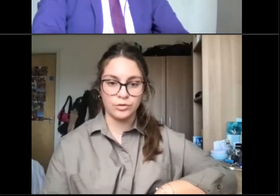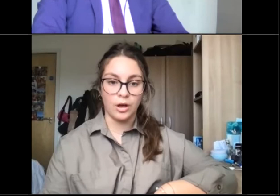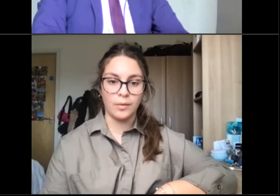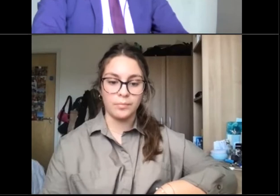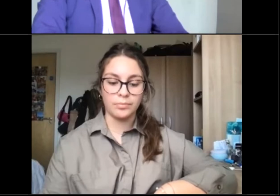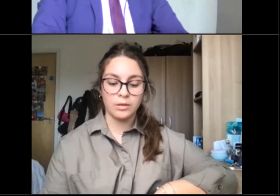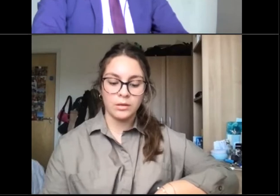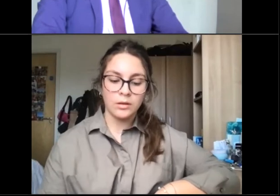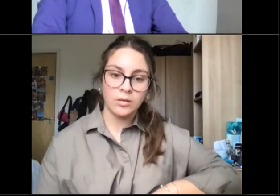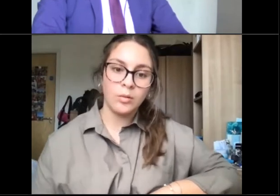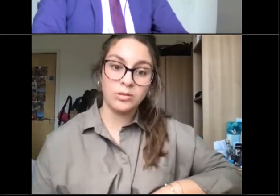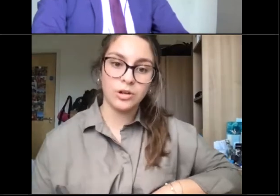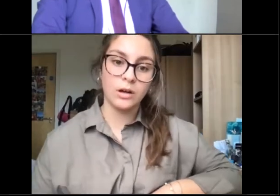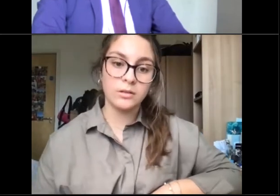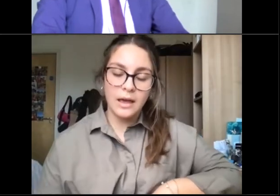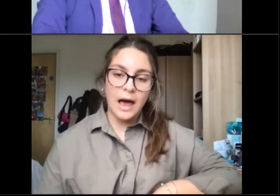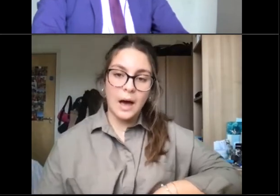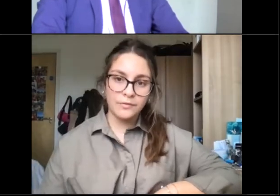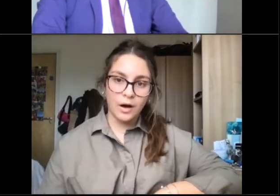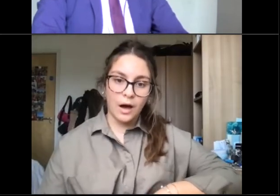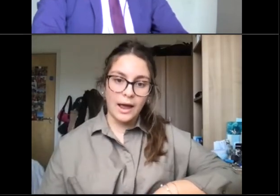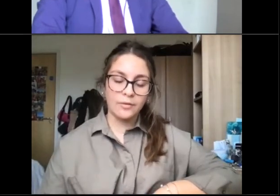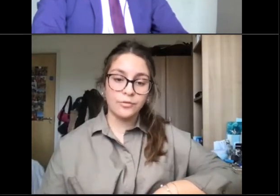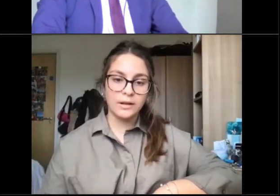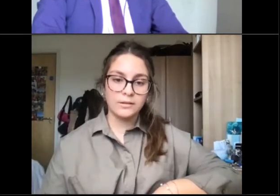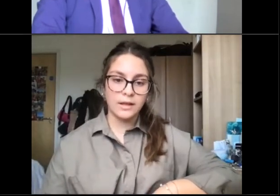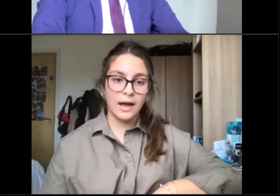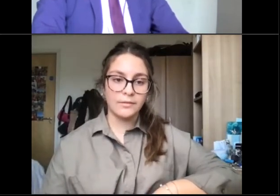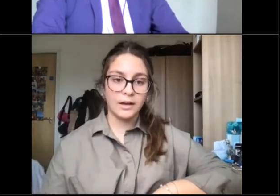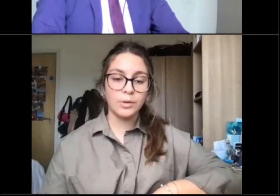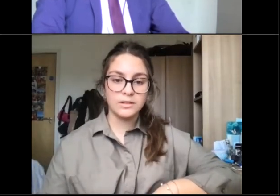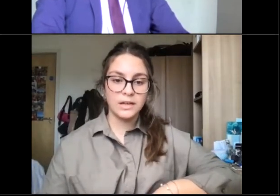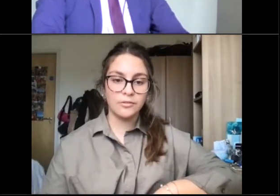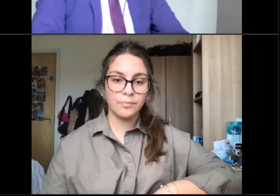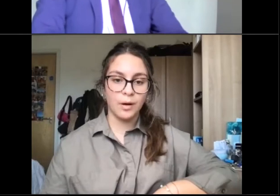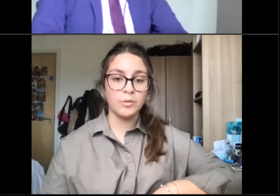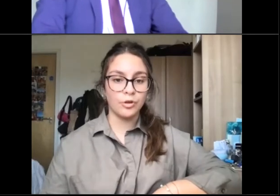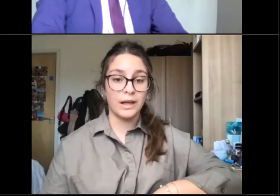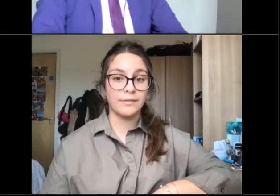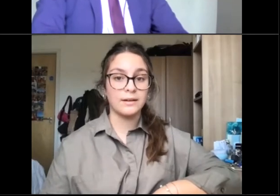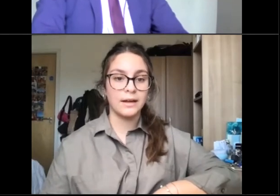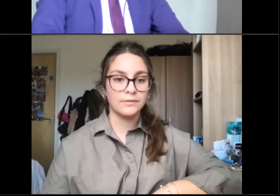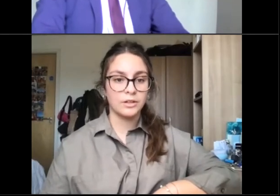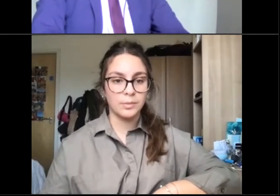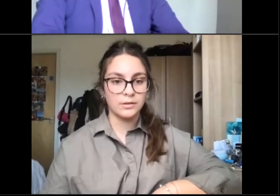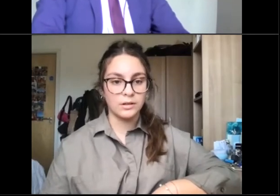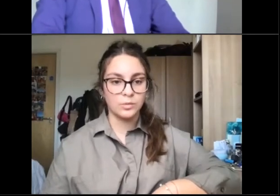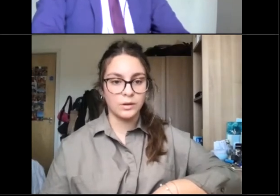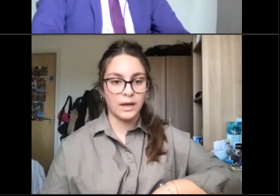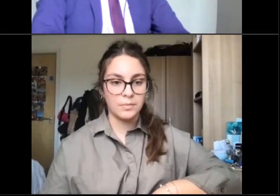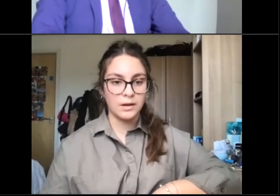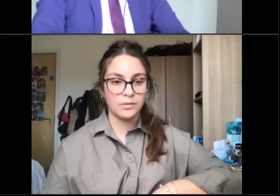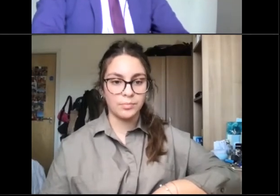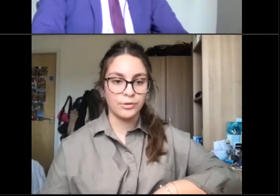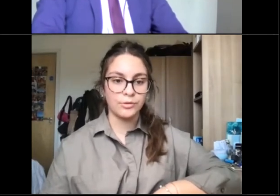exclusion was a chance. However, I have friends that have had positive, but majority have had negative experiences